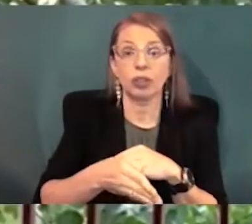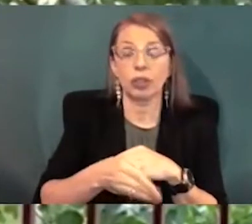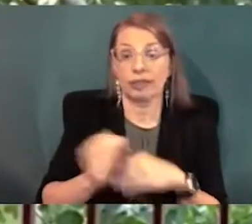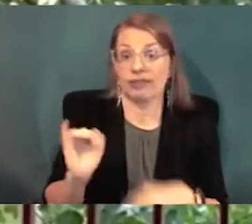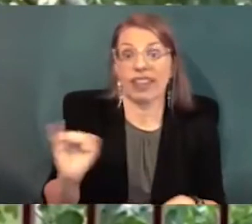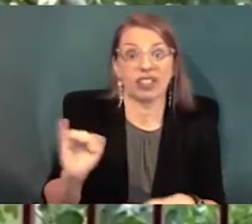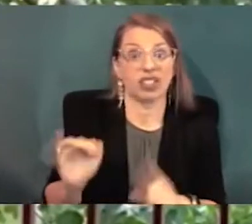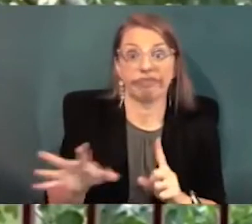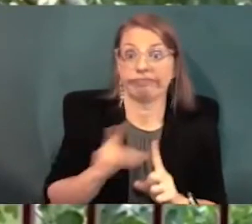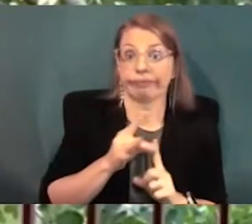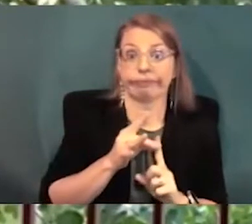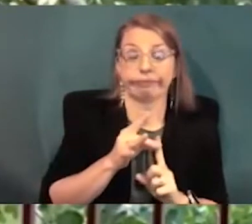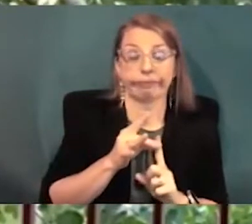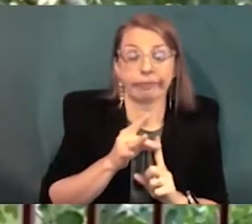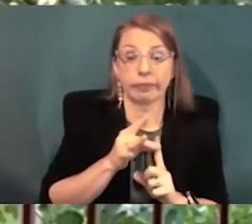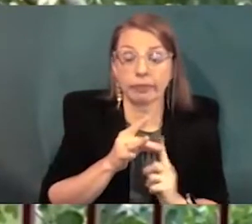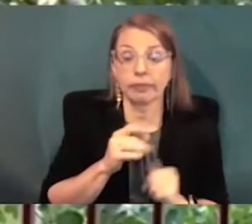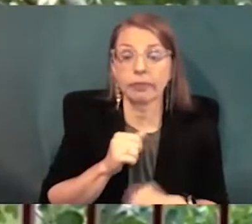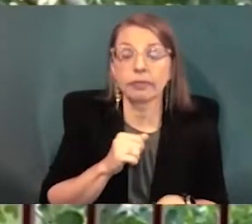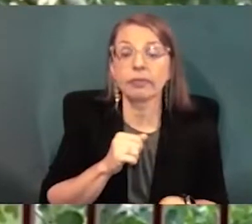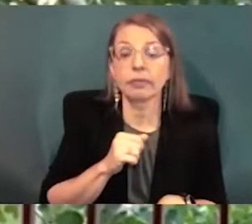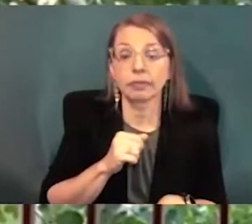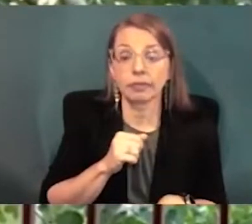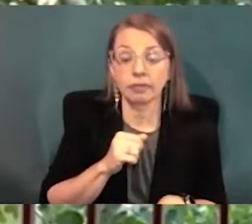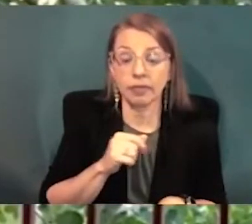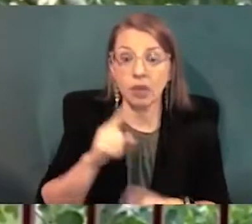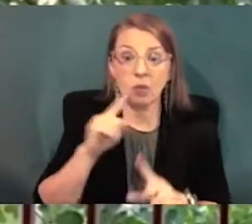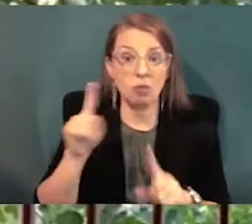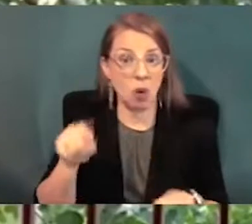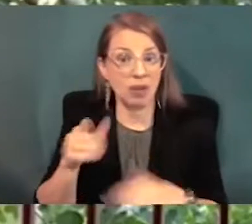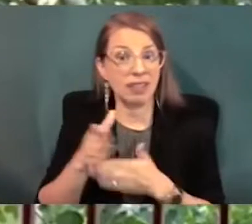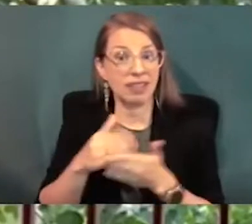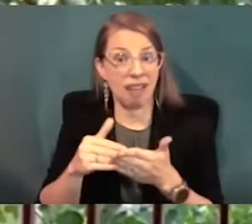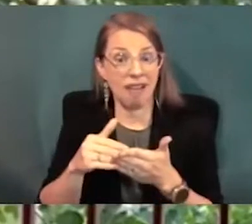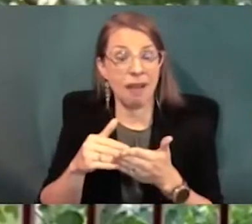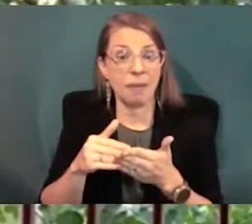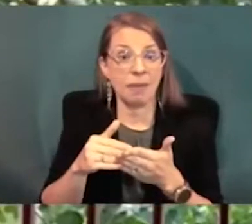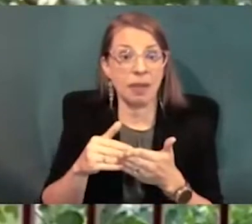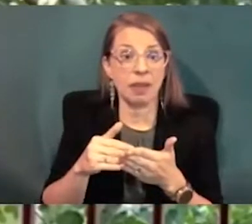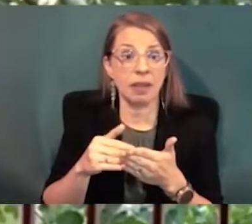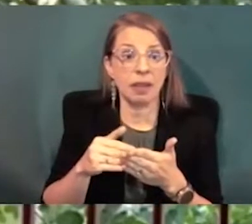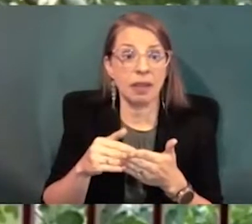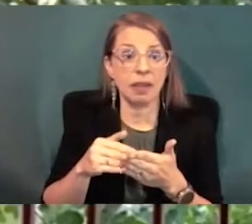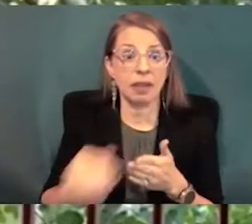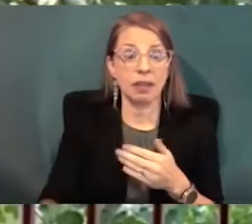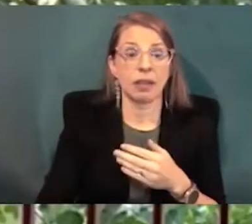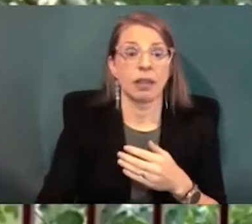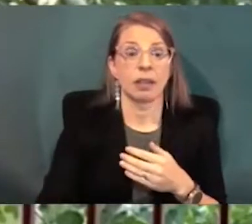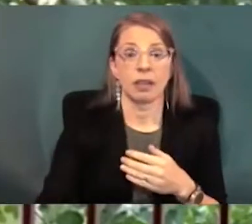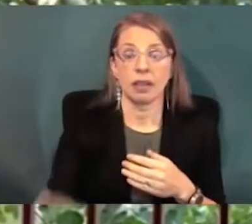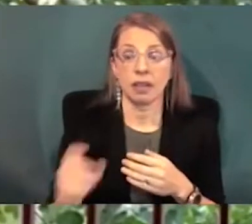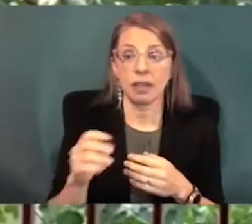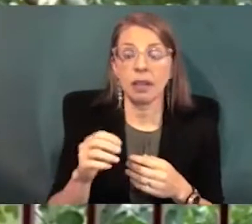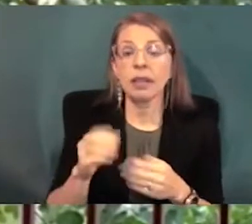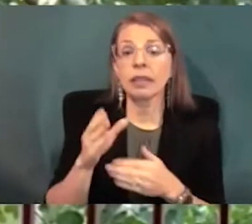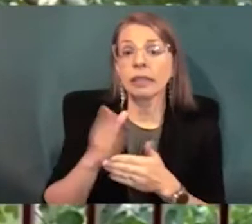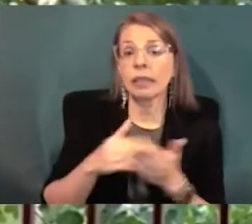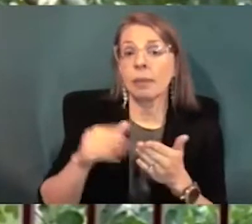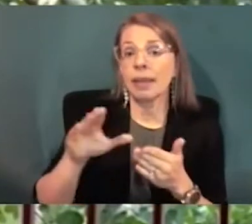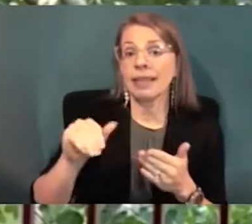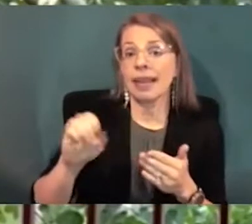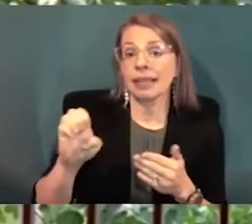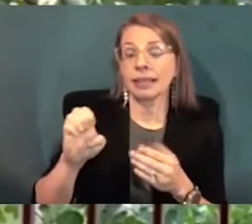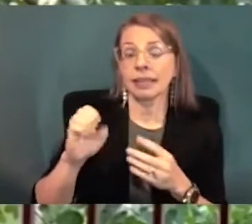infection. There are anecdotal reports, and there's, I think, a very small study looking at improvement in long haul symptoms